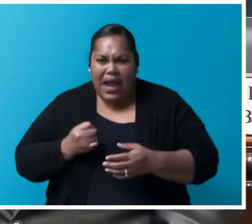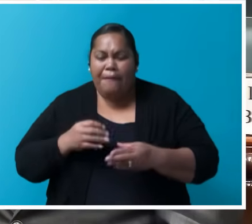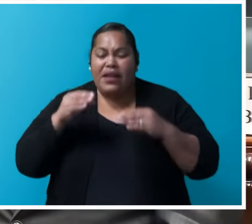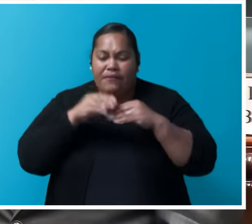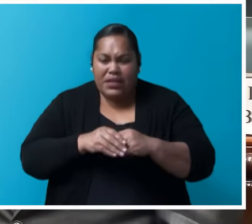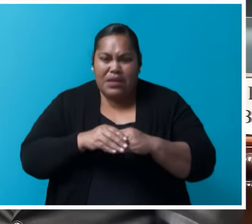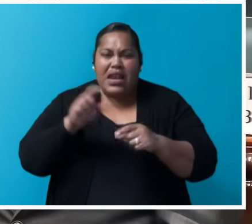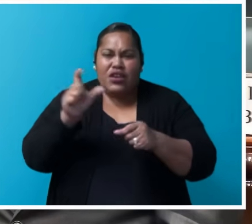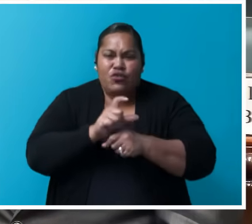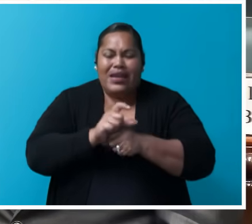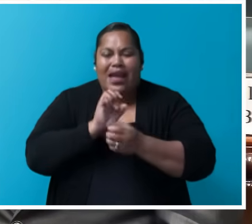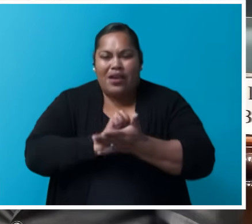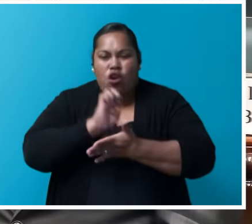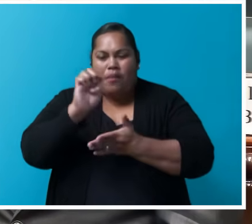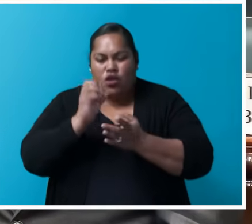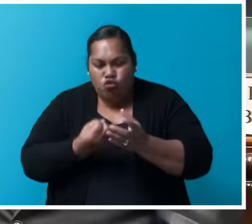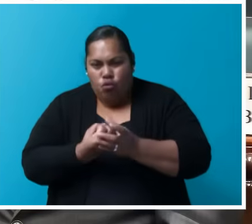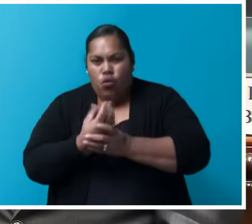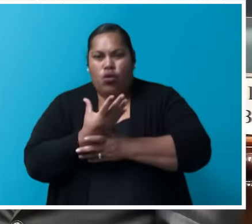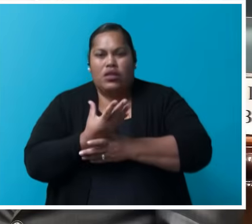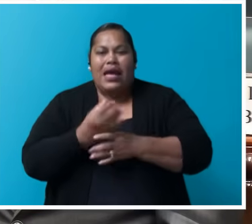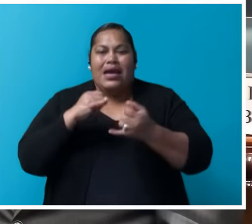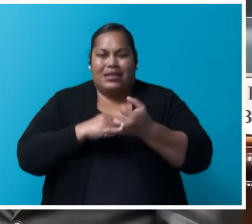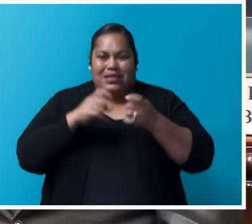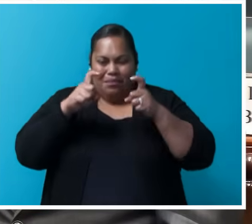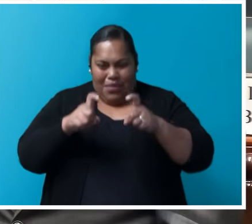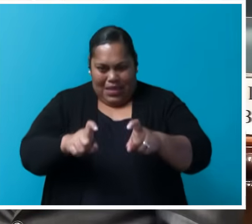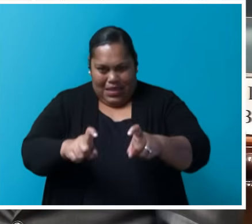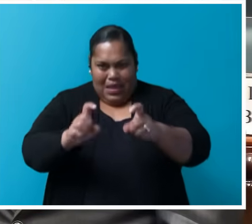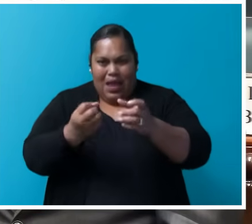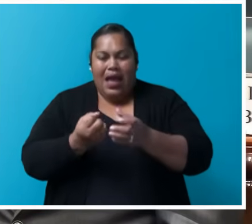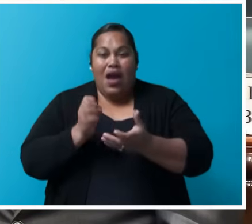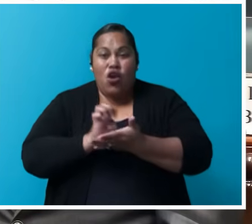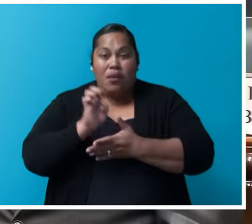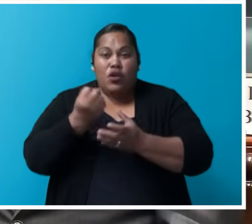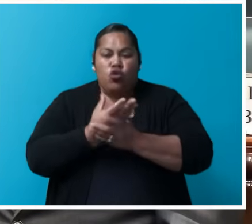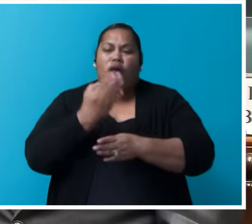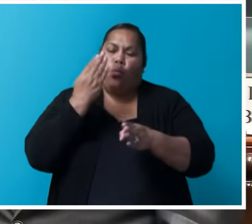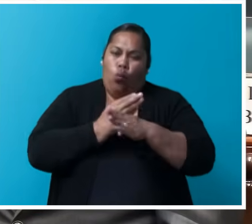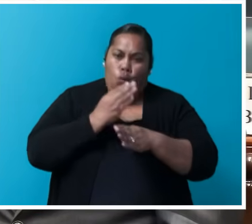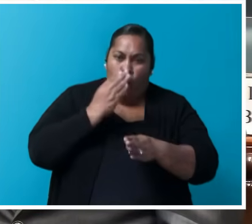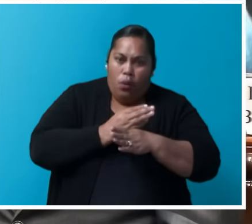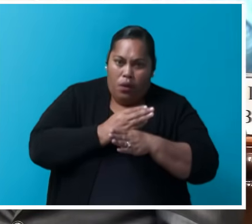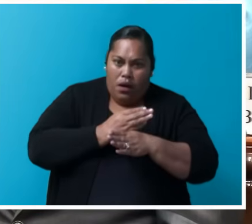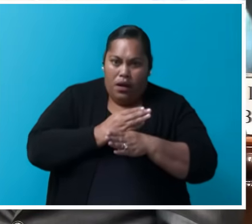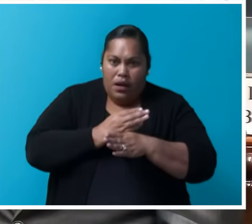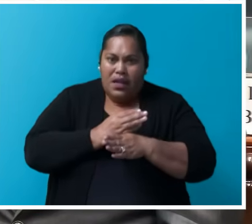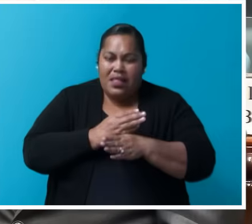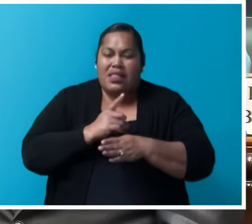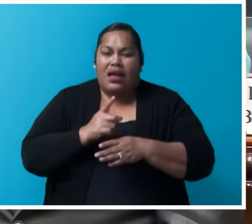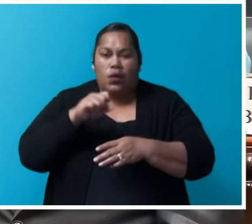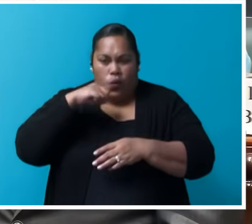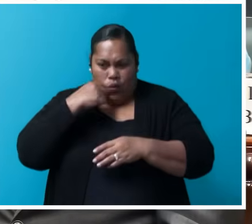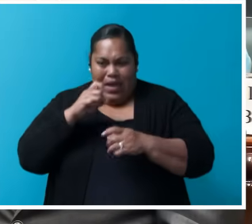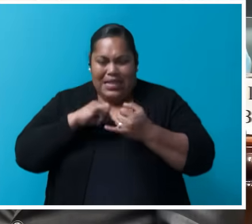create an economic growth, a sustainable economic growth, jobs that will sustain us.